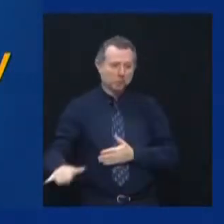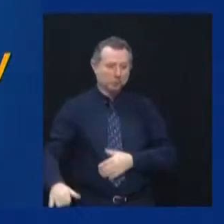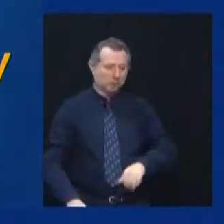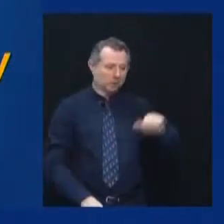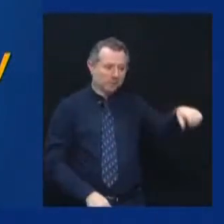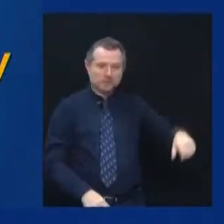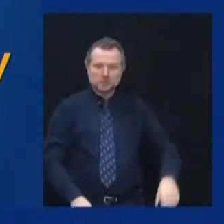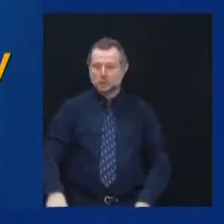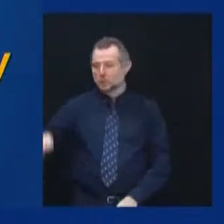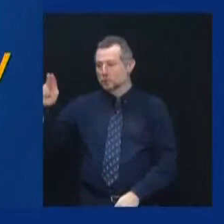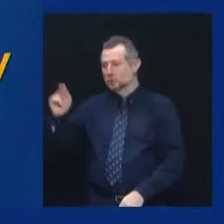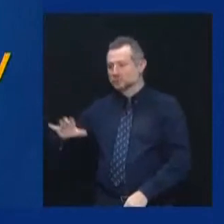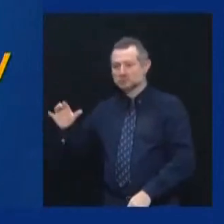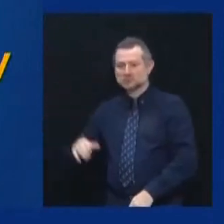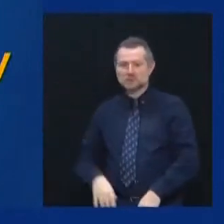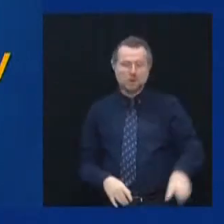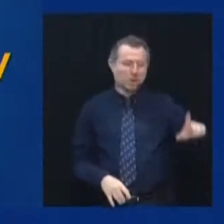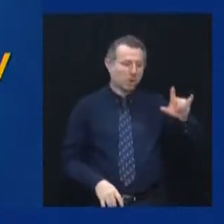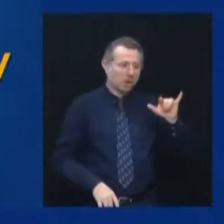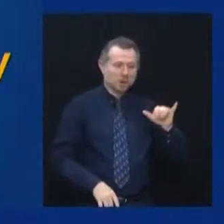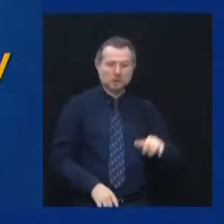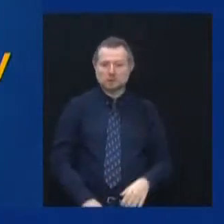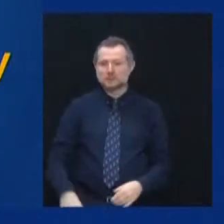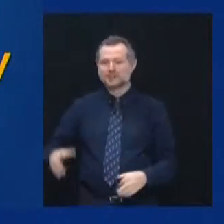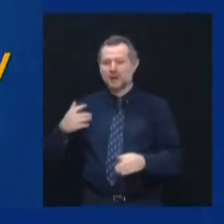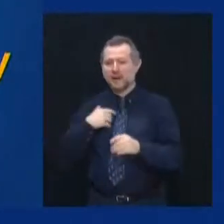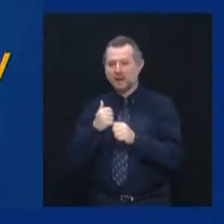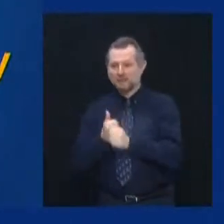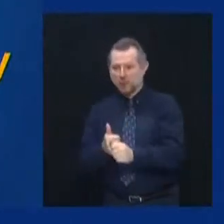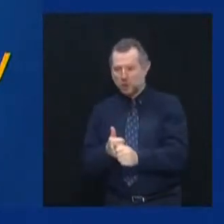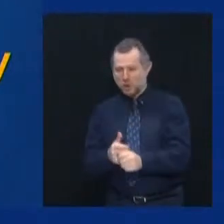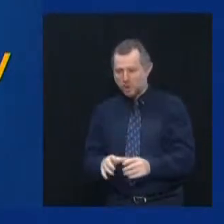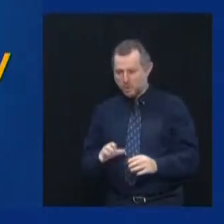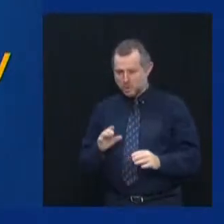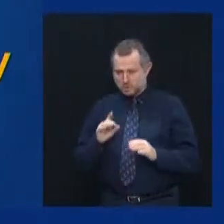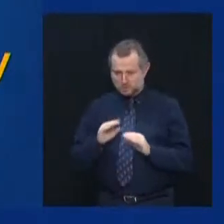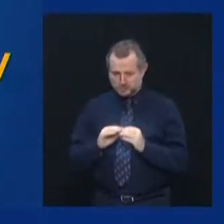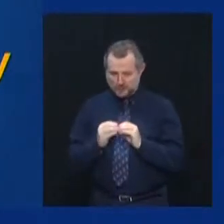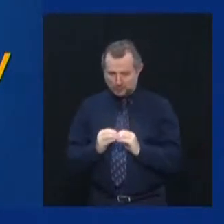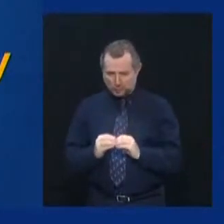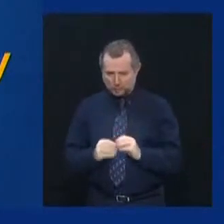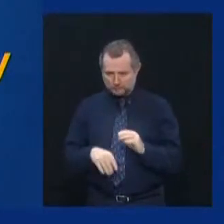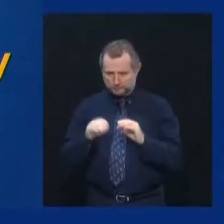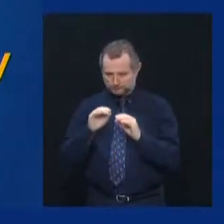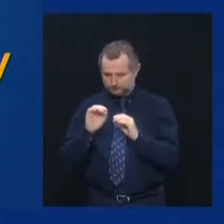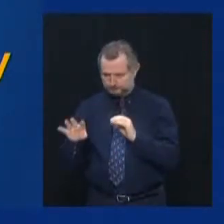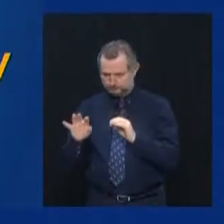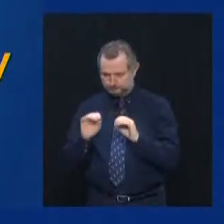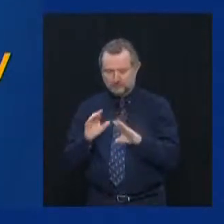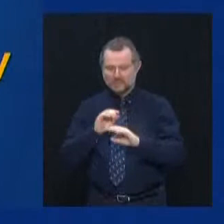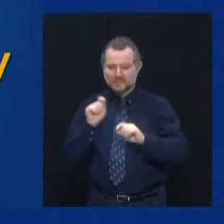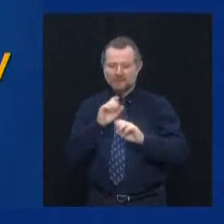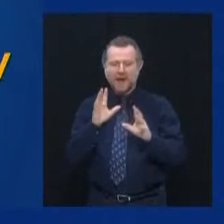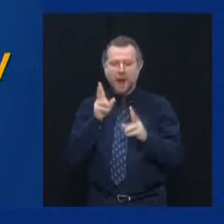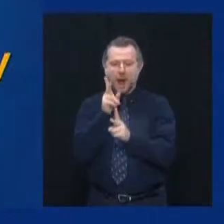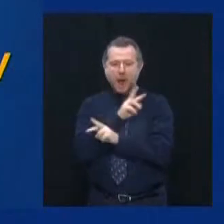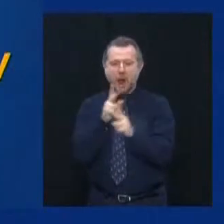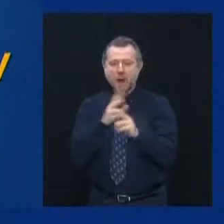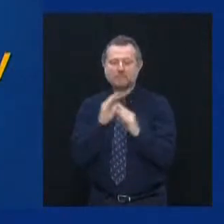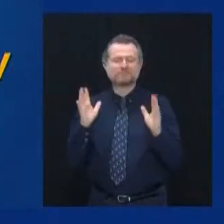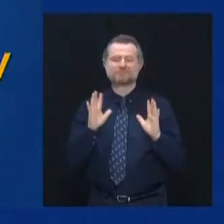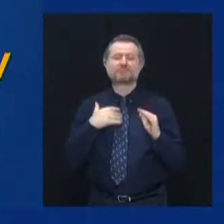York City, Long Island, it's all numerically proportionate to where